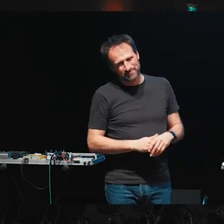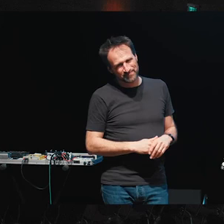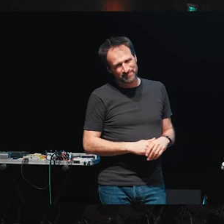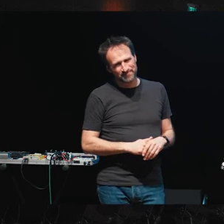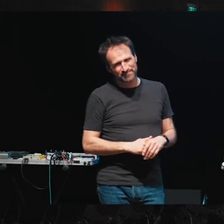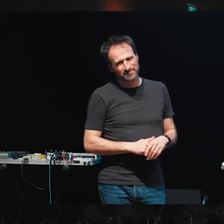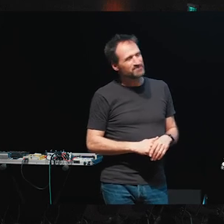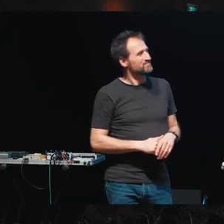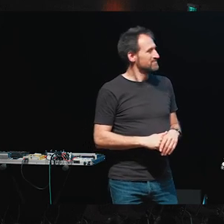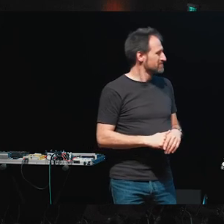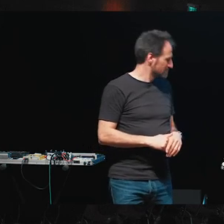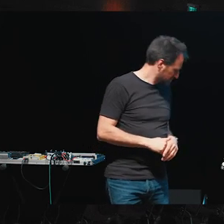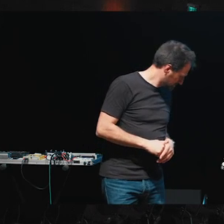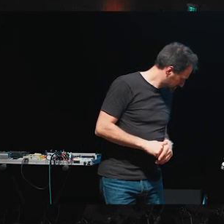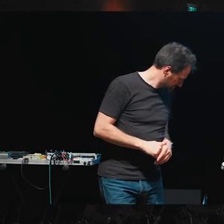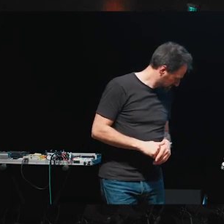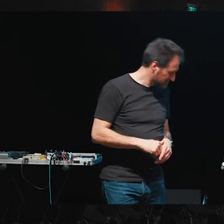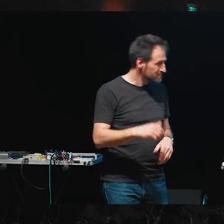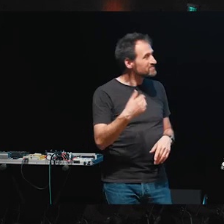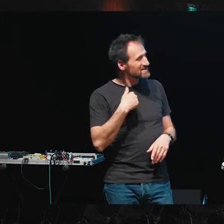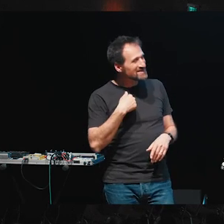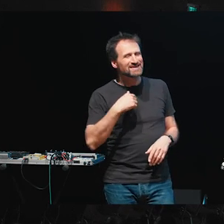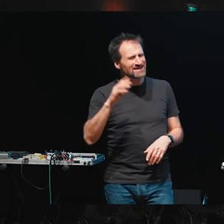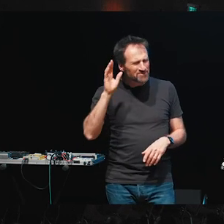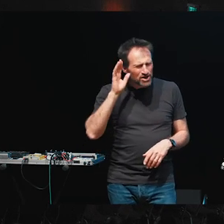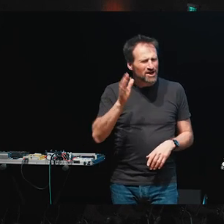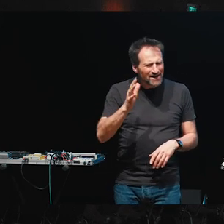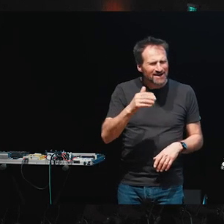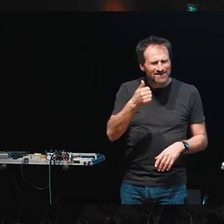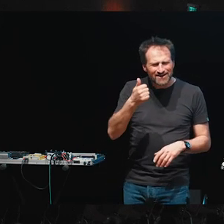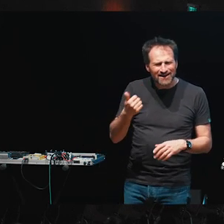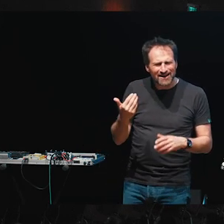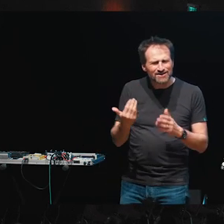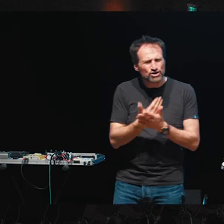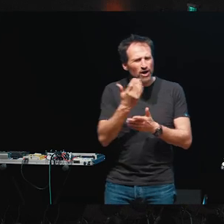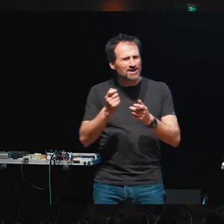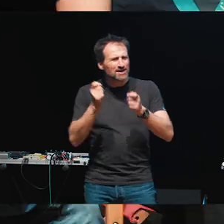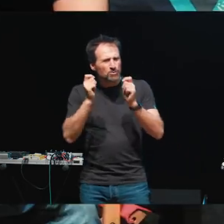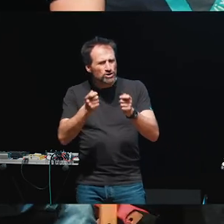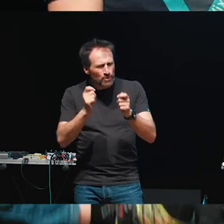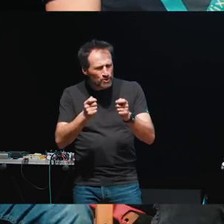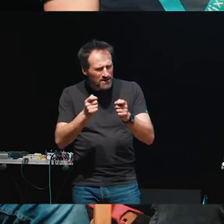I've heard there was some proposal, some new suggestion for a proposal coming up. It's the AMA